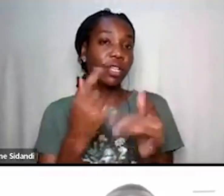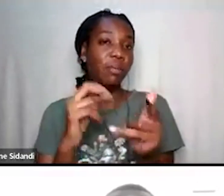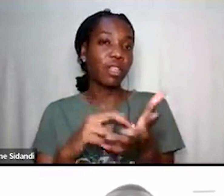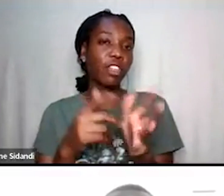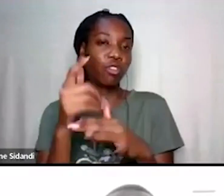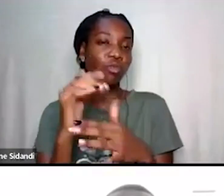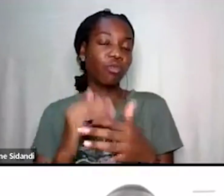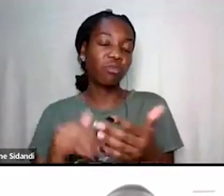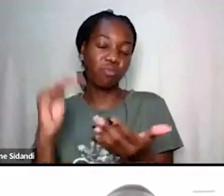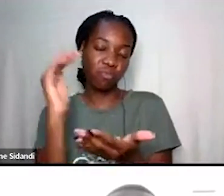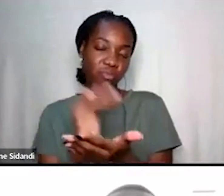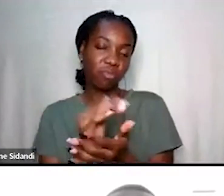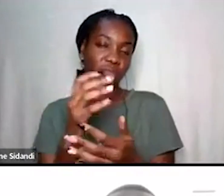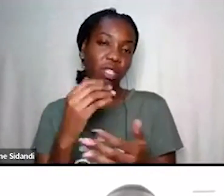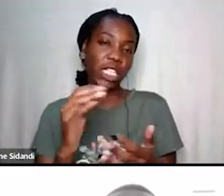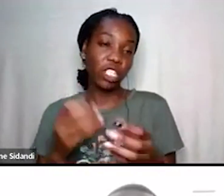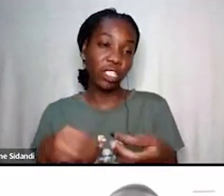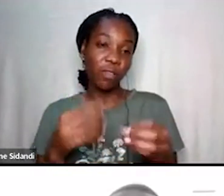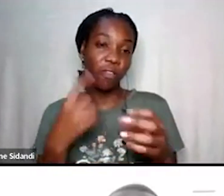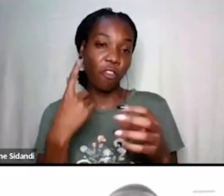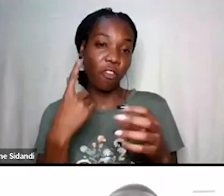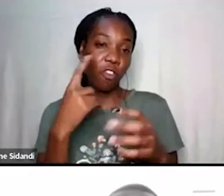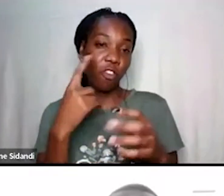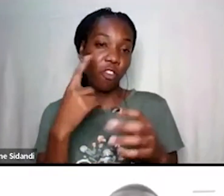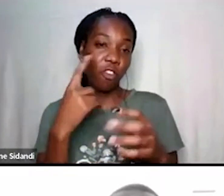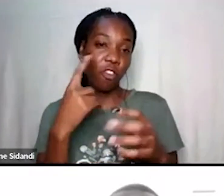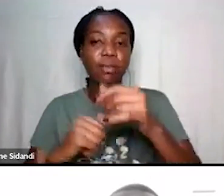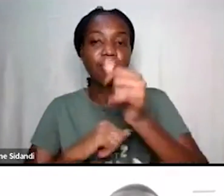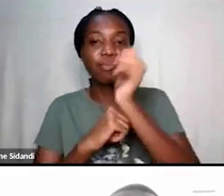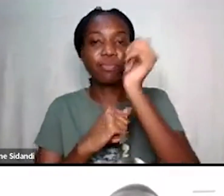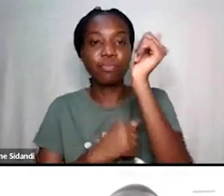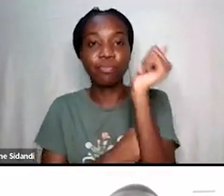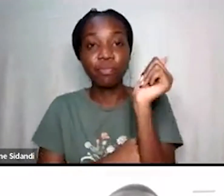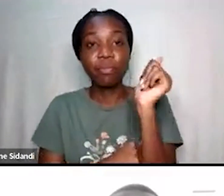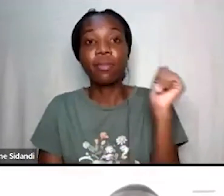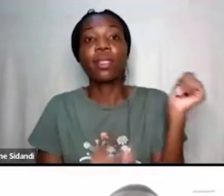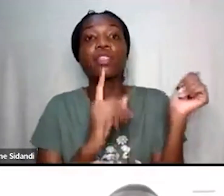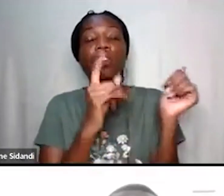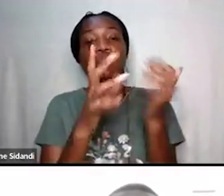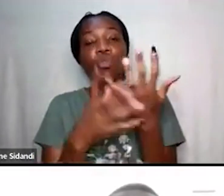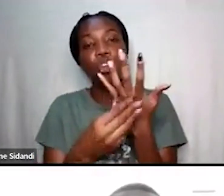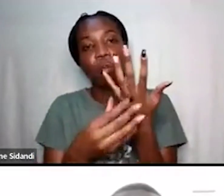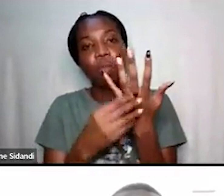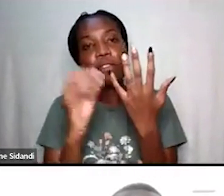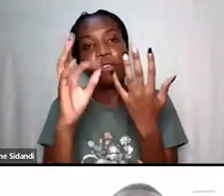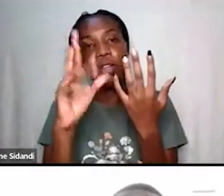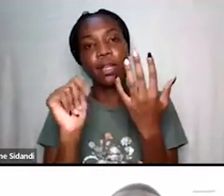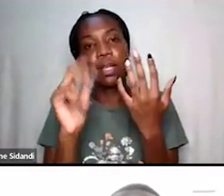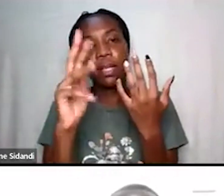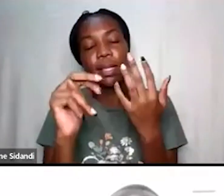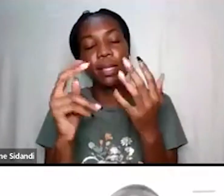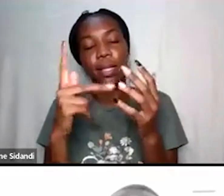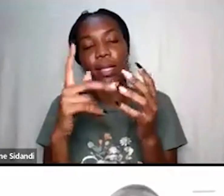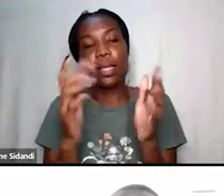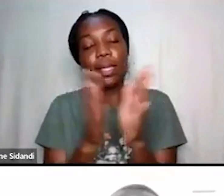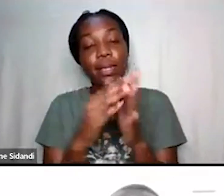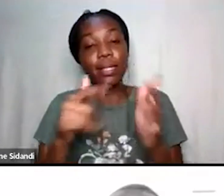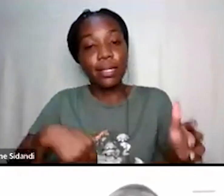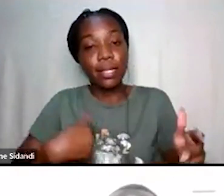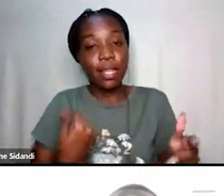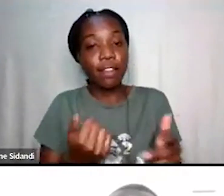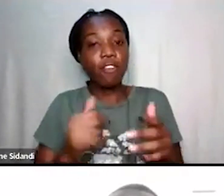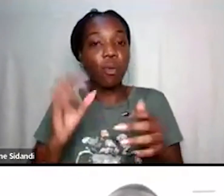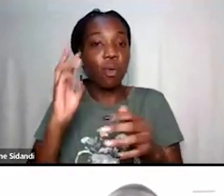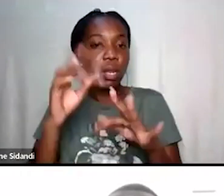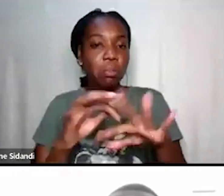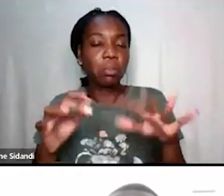the fully sponsored training with Pathway Solutions. Please make sure you copy Frank and myself. Kevin is typing our email addresses on